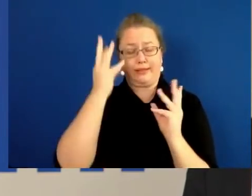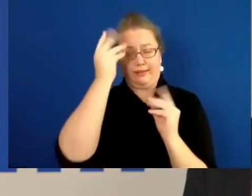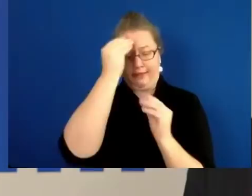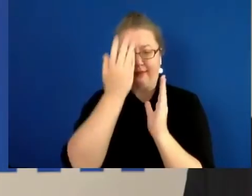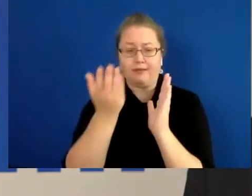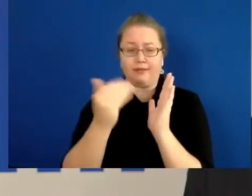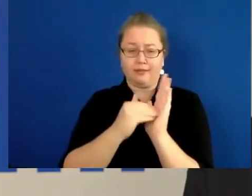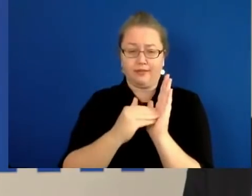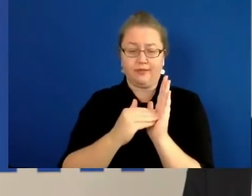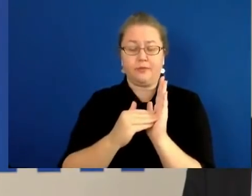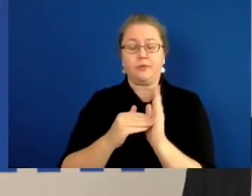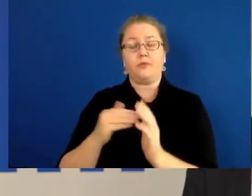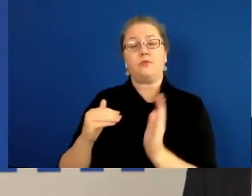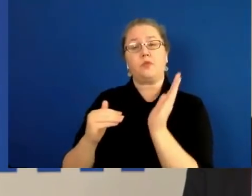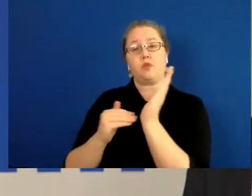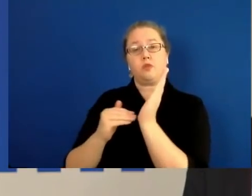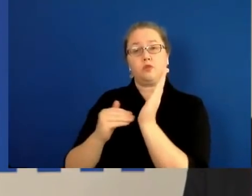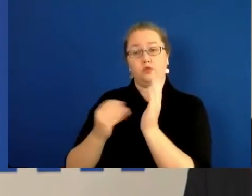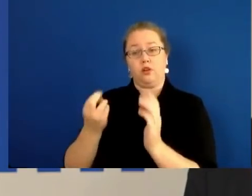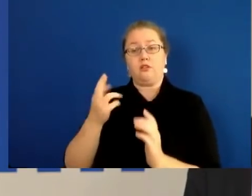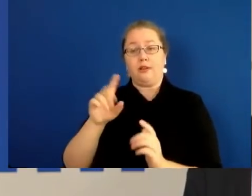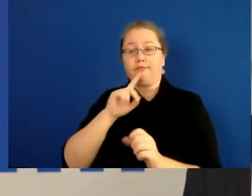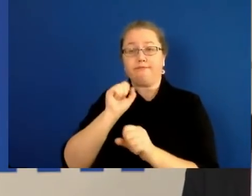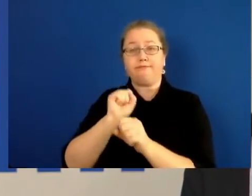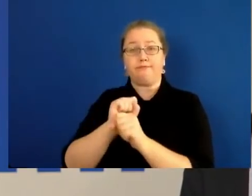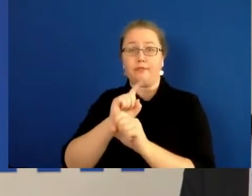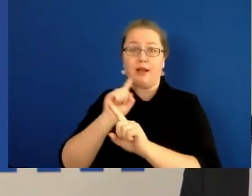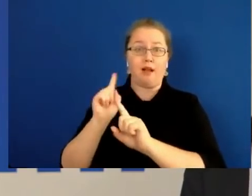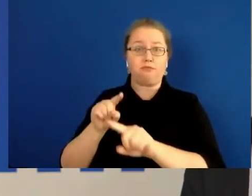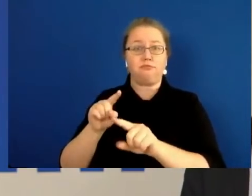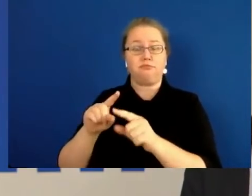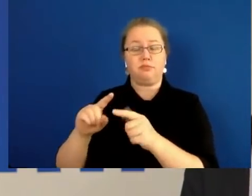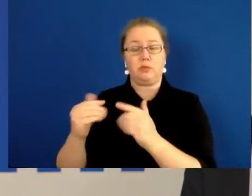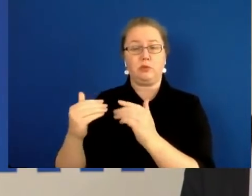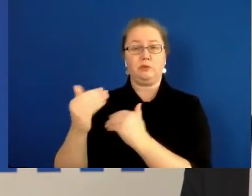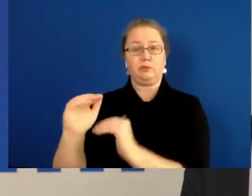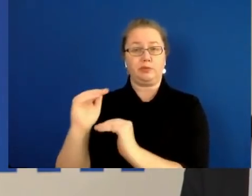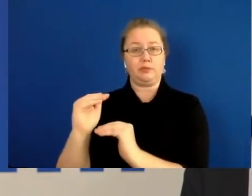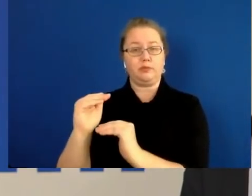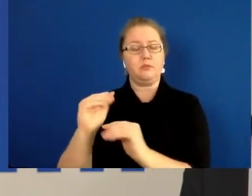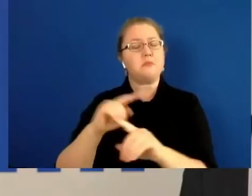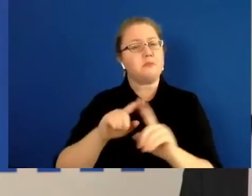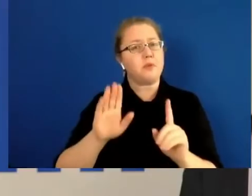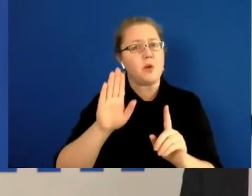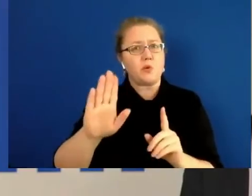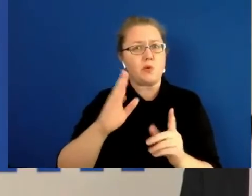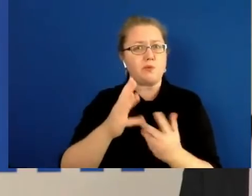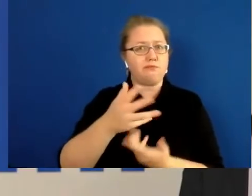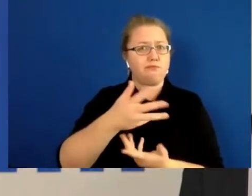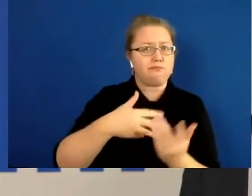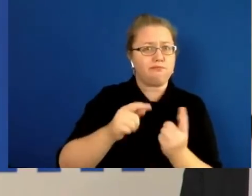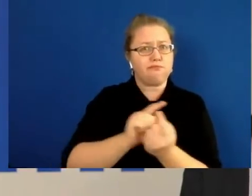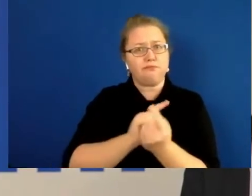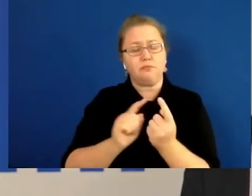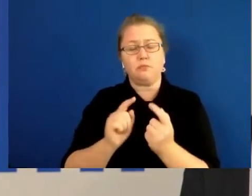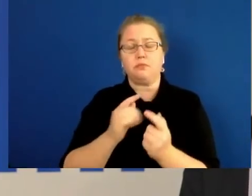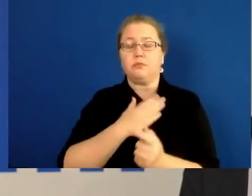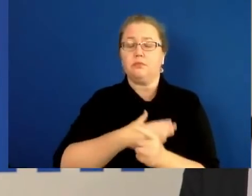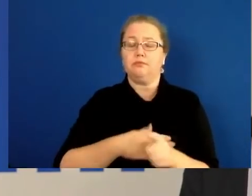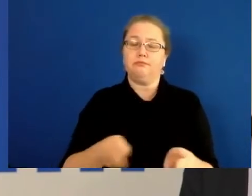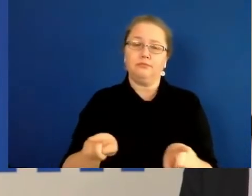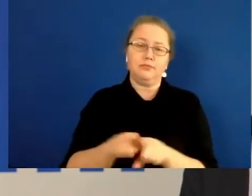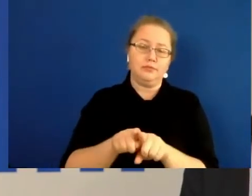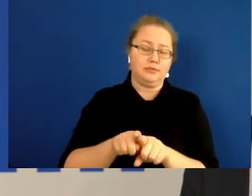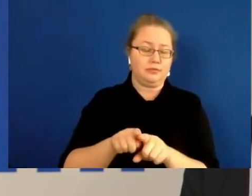small gatherings can be risky right now. At this crucial time, we're asking people who reside in the Fraser